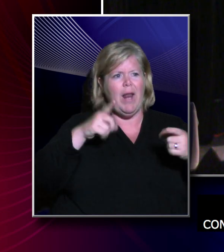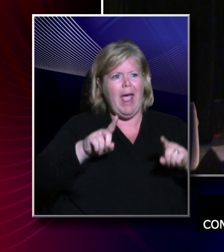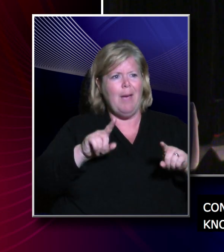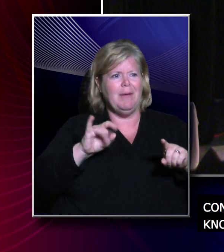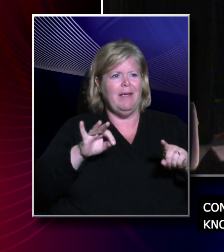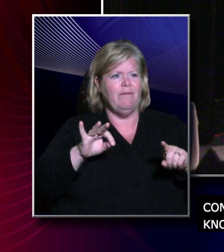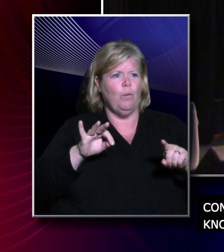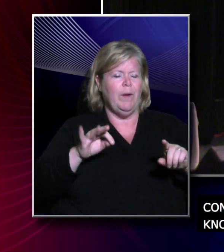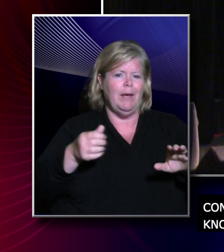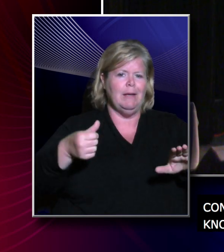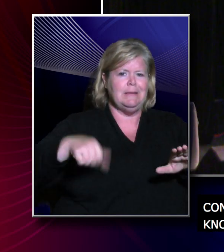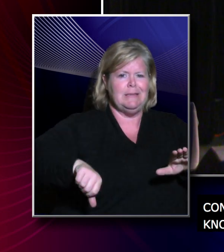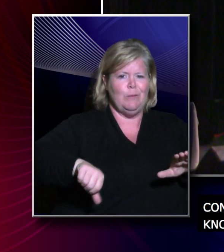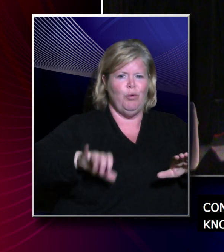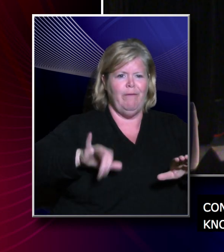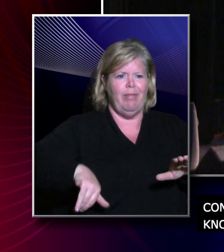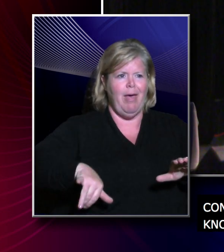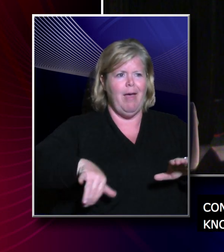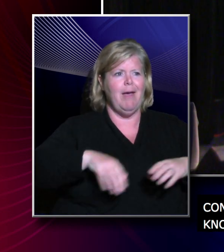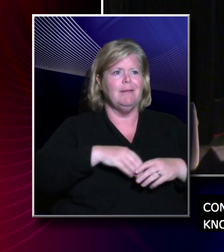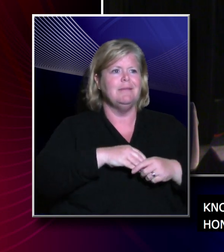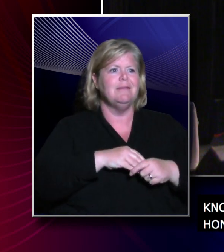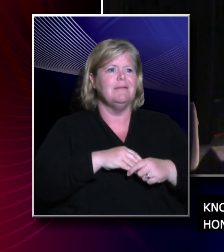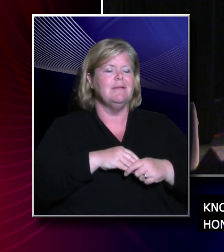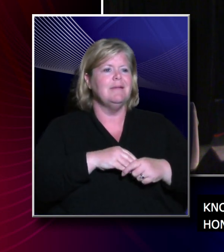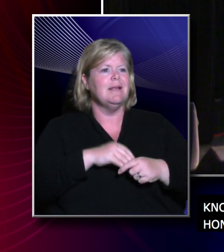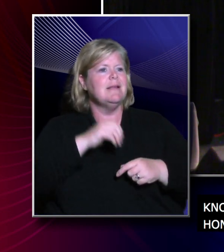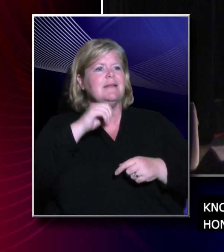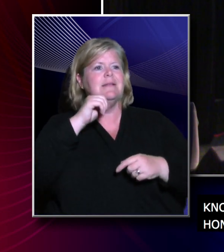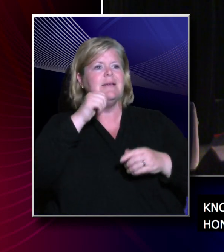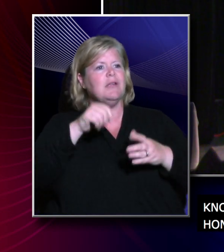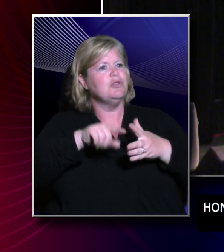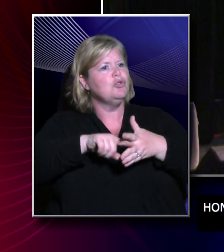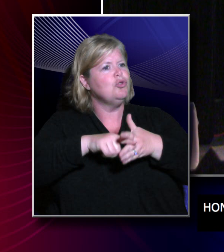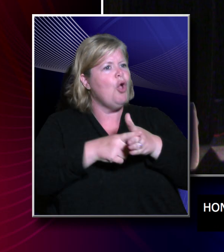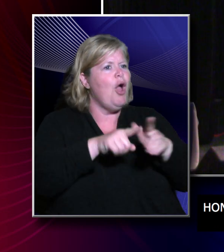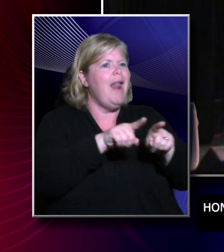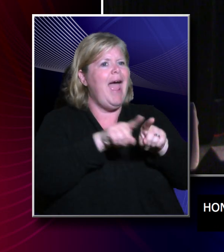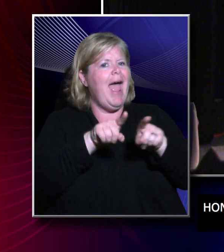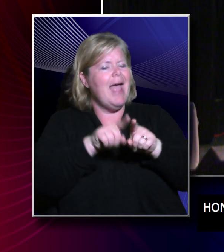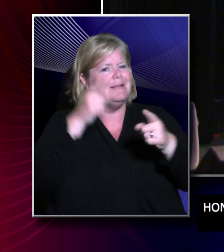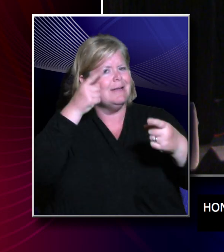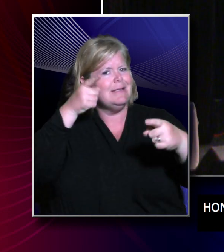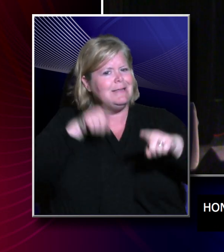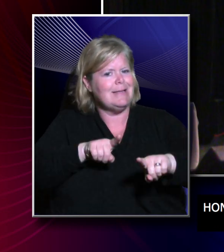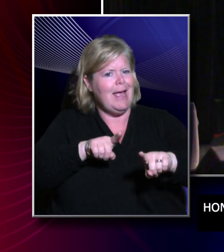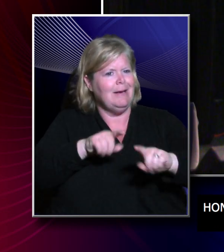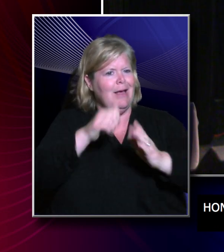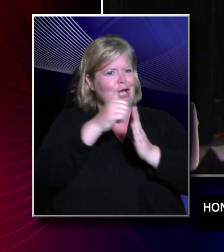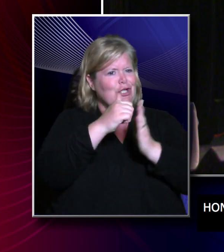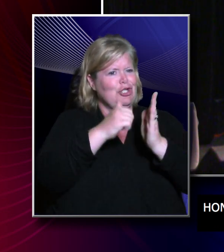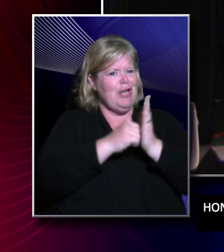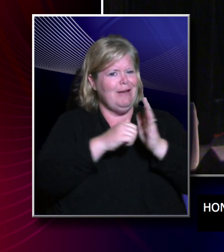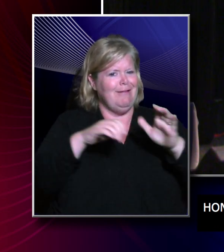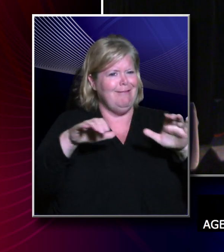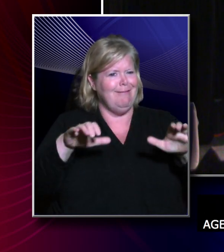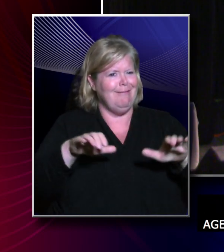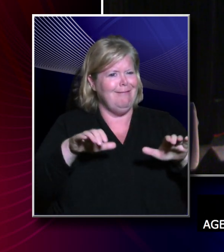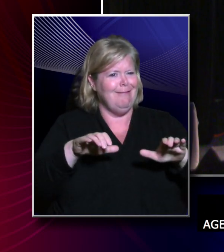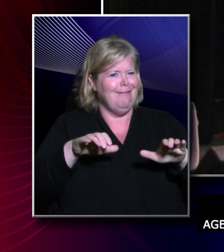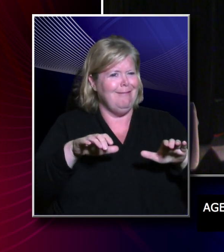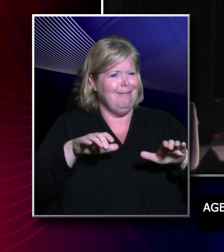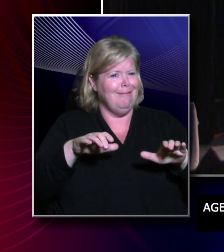it, to be honest with you. It's but- not start as a consent agenda item. Right, no, I understand. Actually, I'm not sure, the action would be to accept